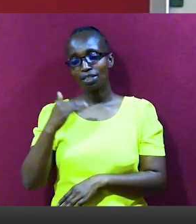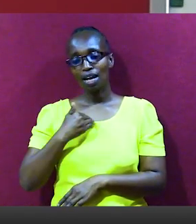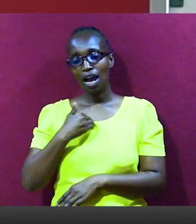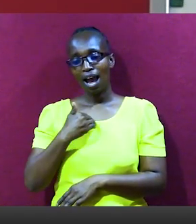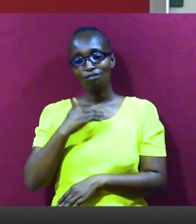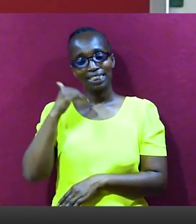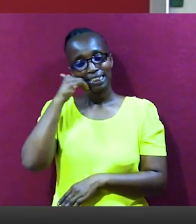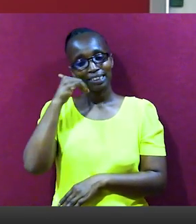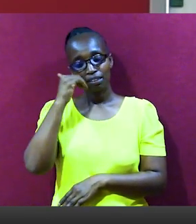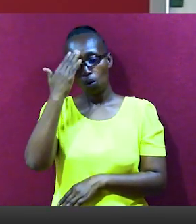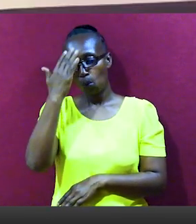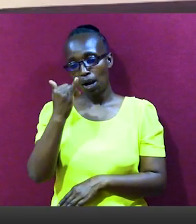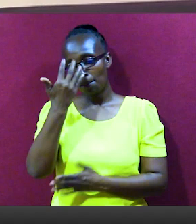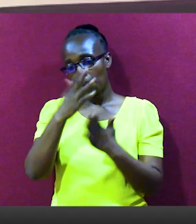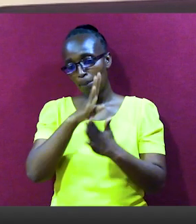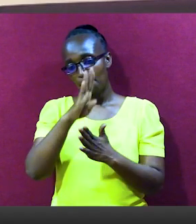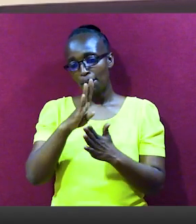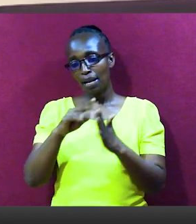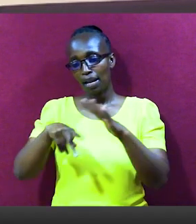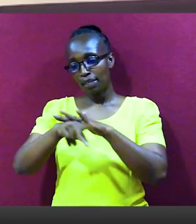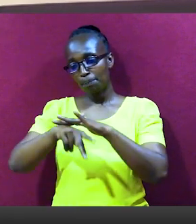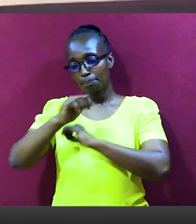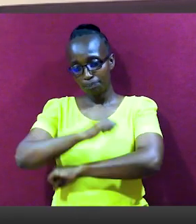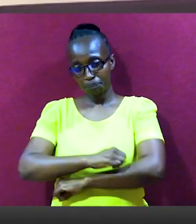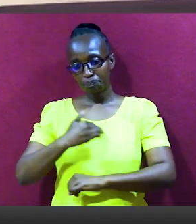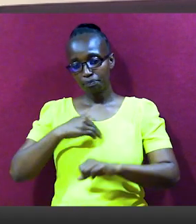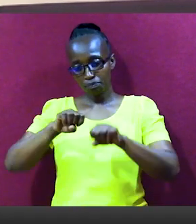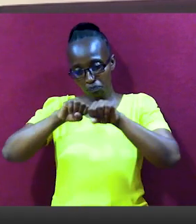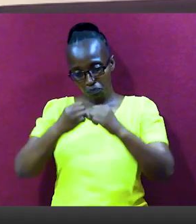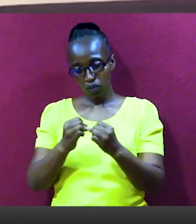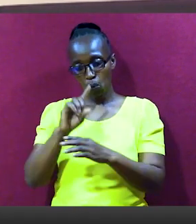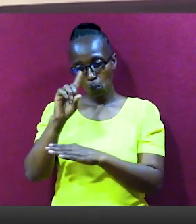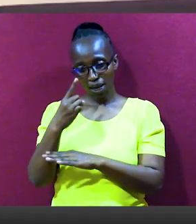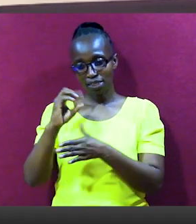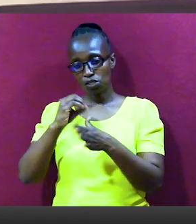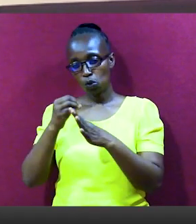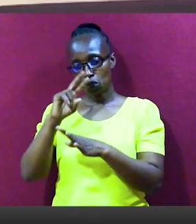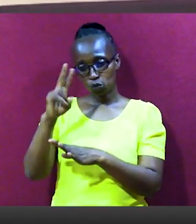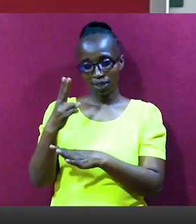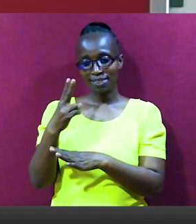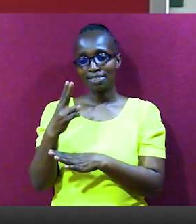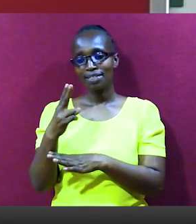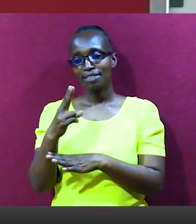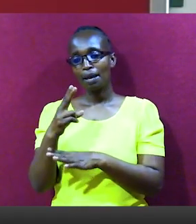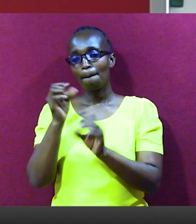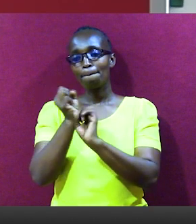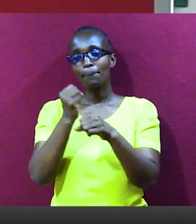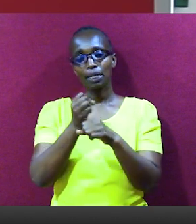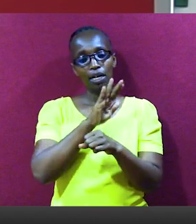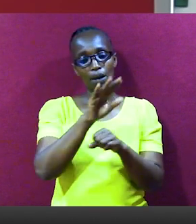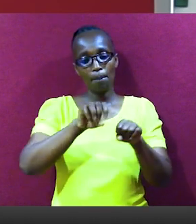normal children. And we may not even notice that this is osteogenesis imperfecta because maybe during primary school they broke a bone once or